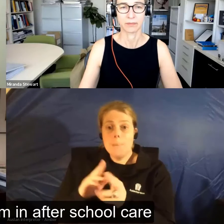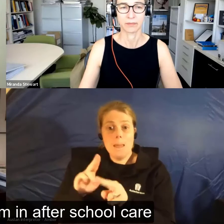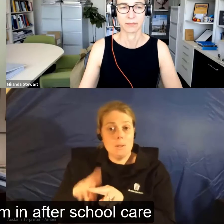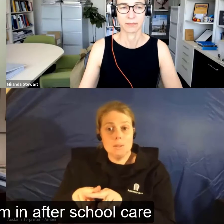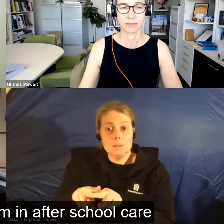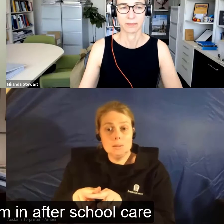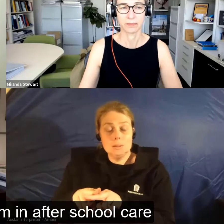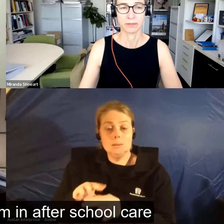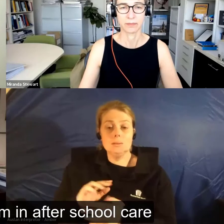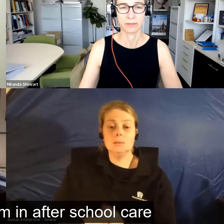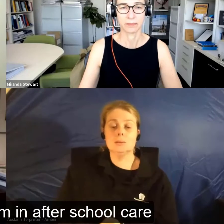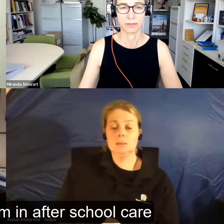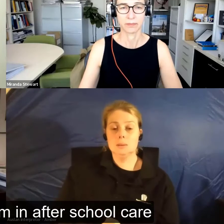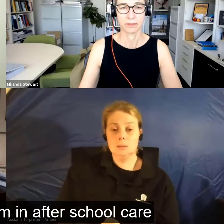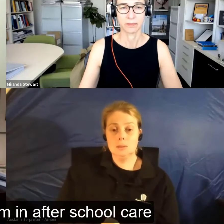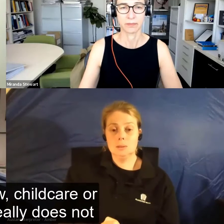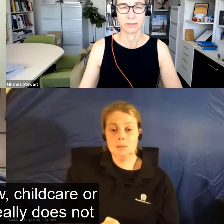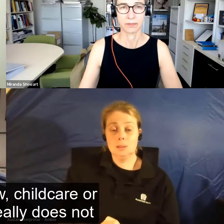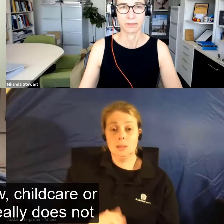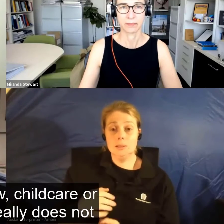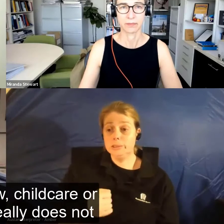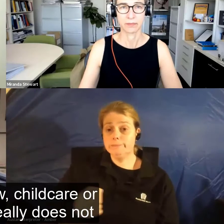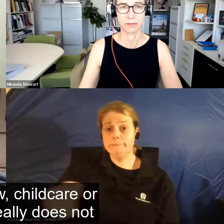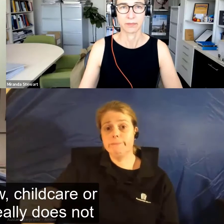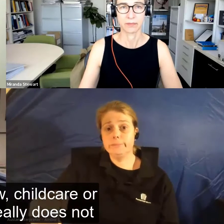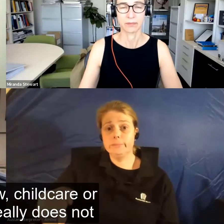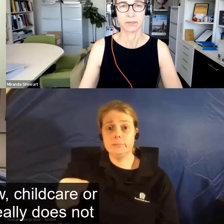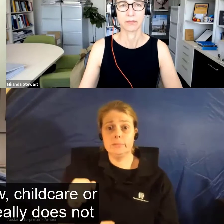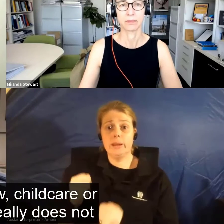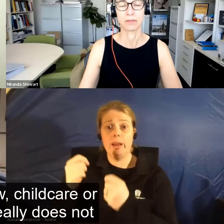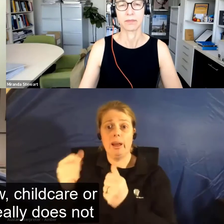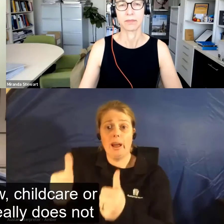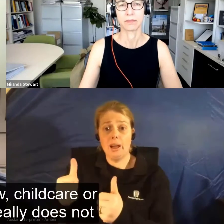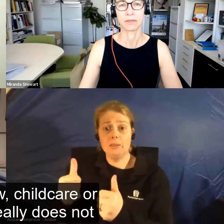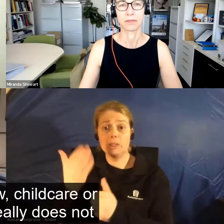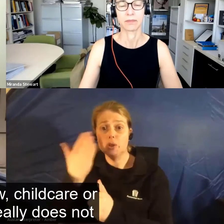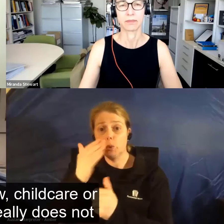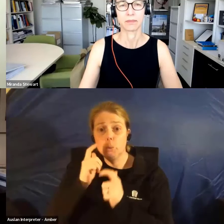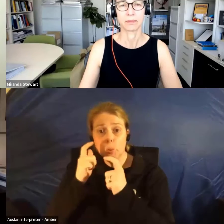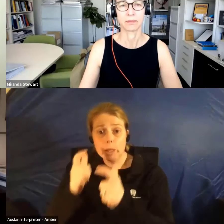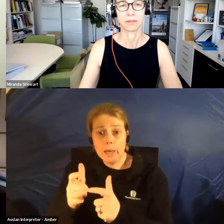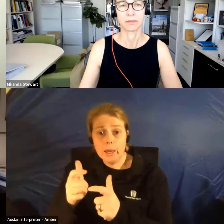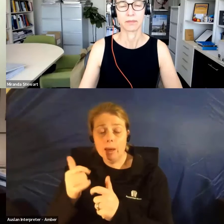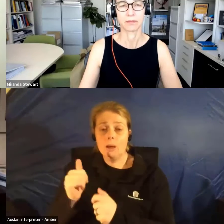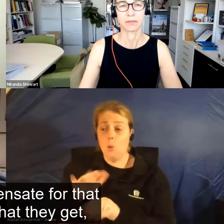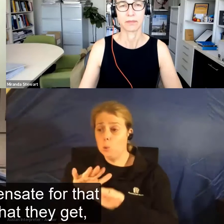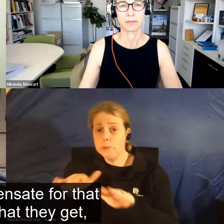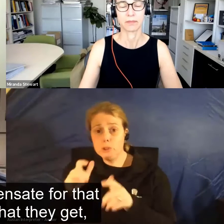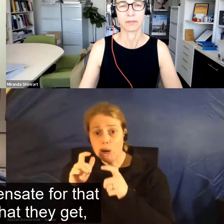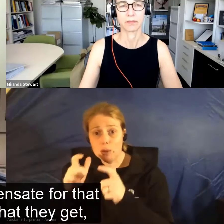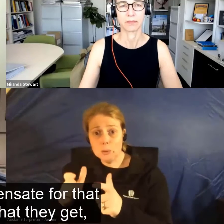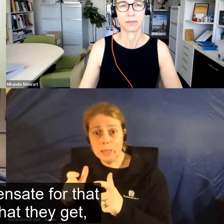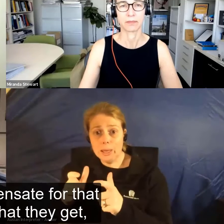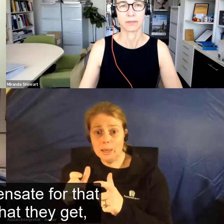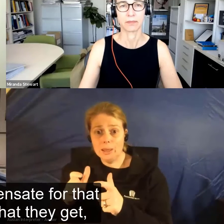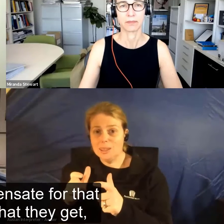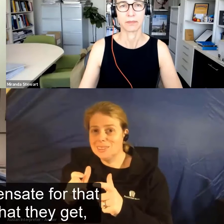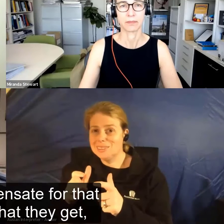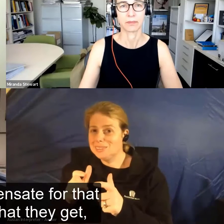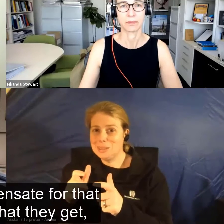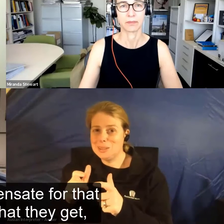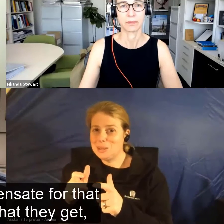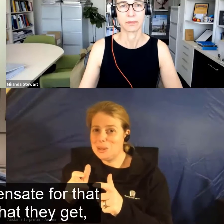and just putting them in after school care or, you know, childcare or whatever really does not really compensate for